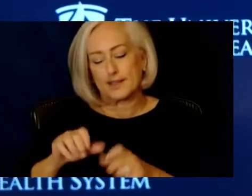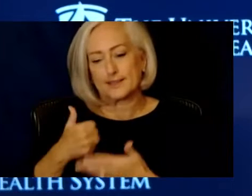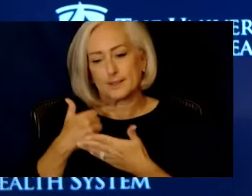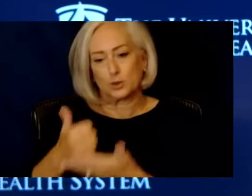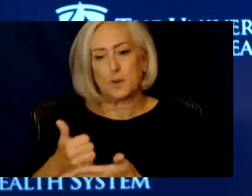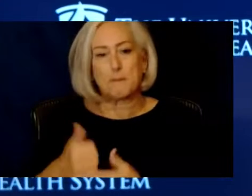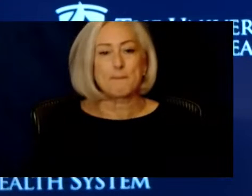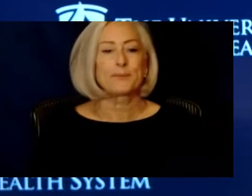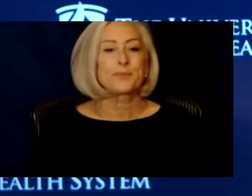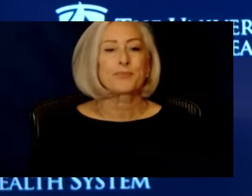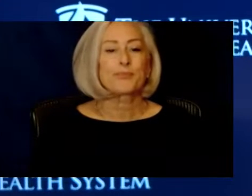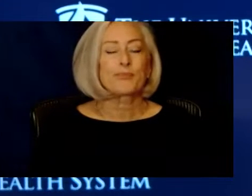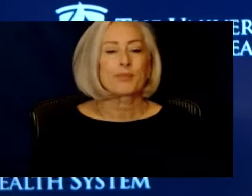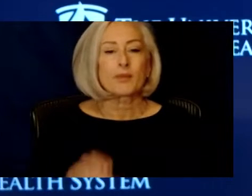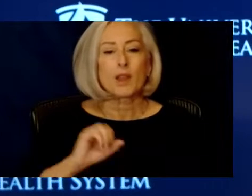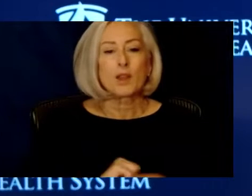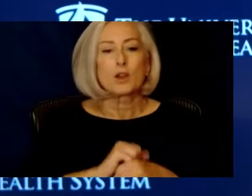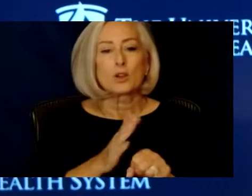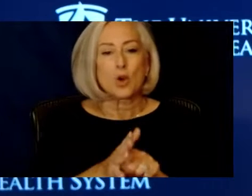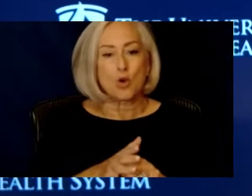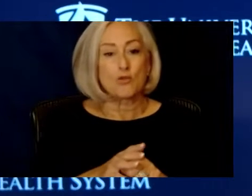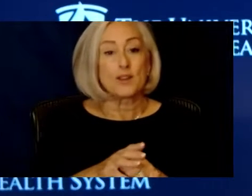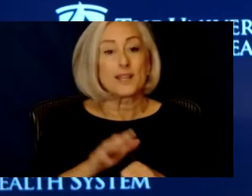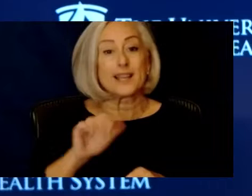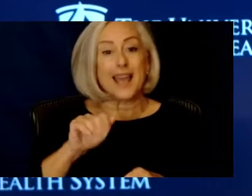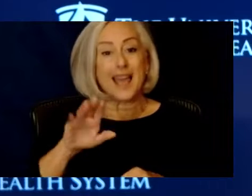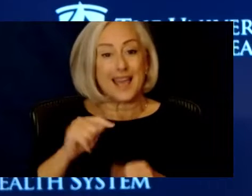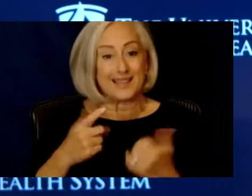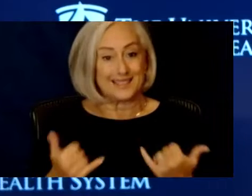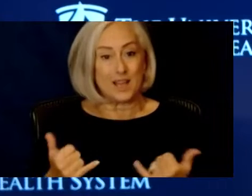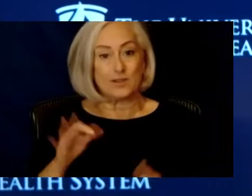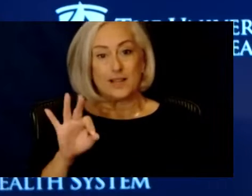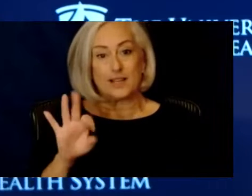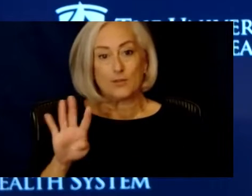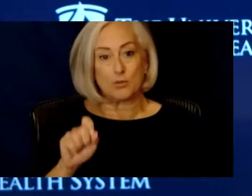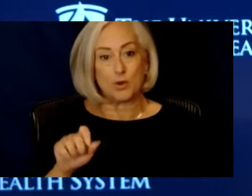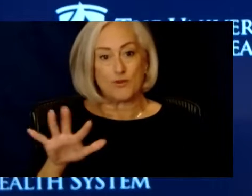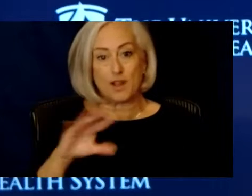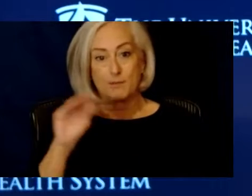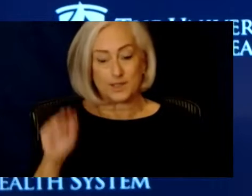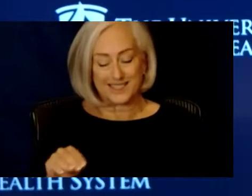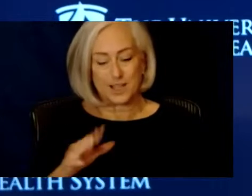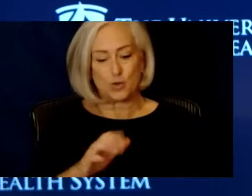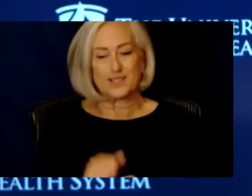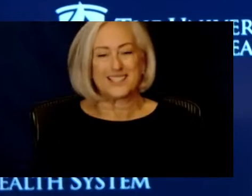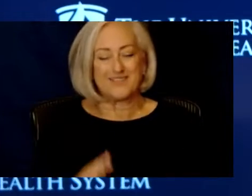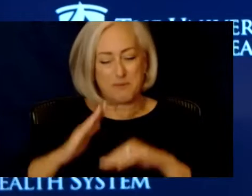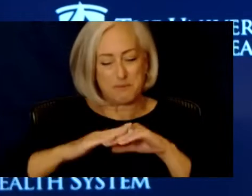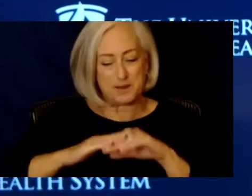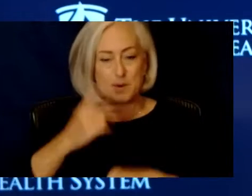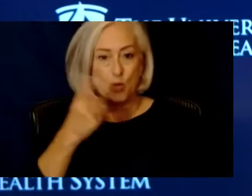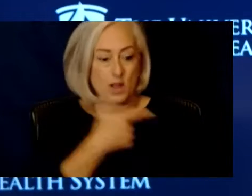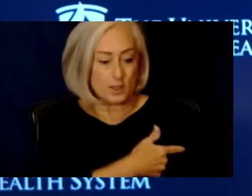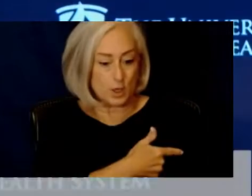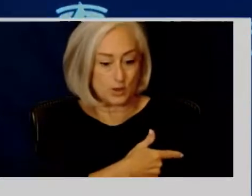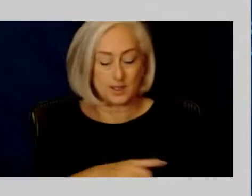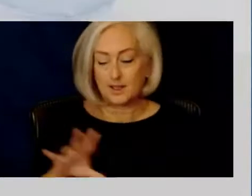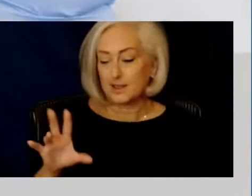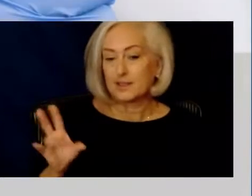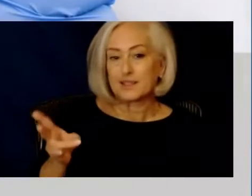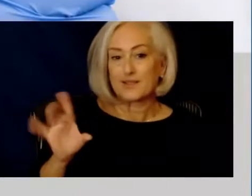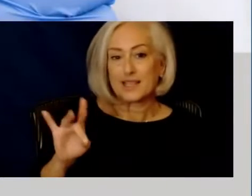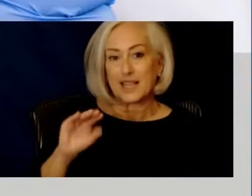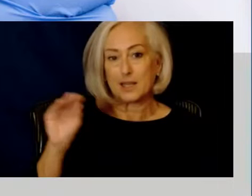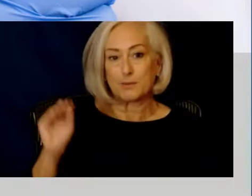Now in Johnson County, 94.5% have received at least one dose of COVID vaccine, while 78% have received